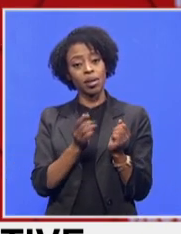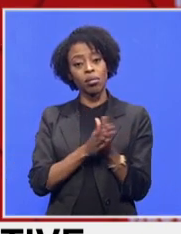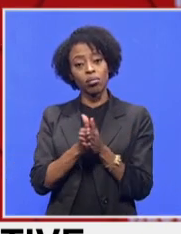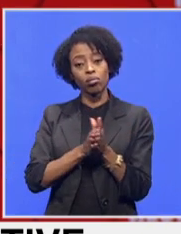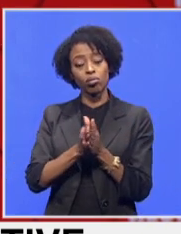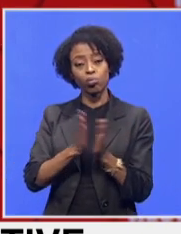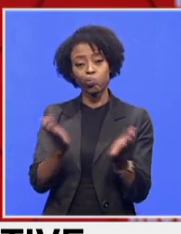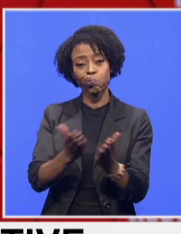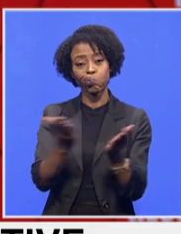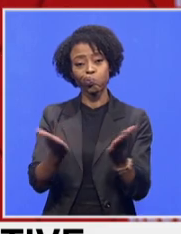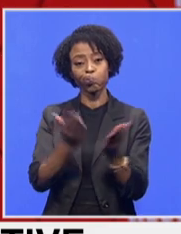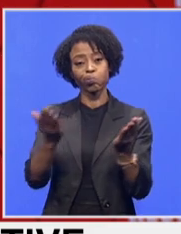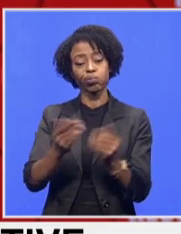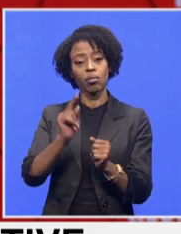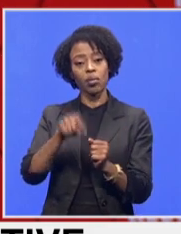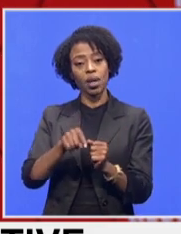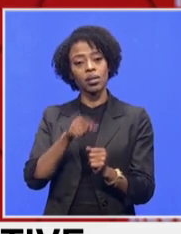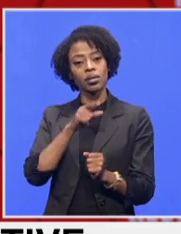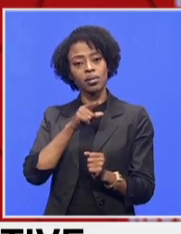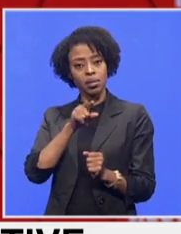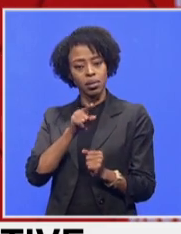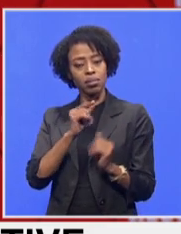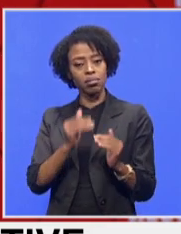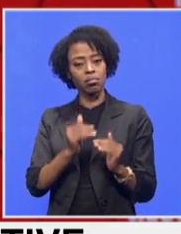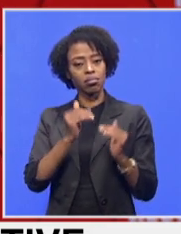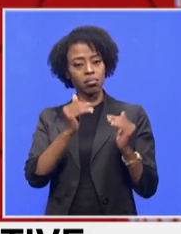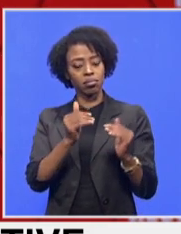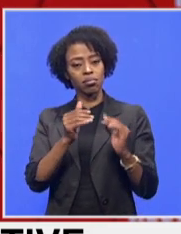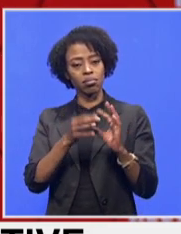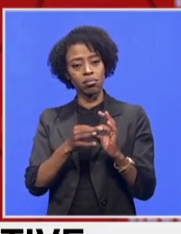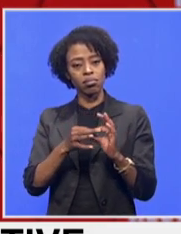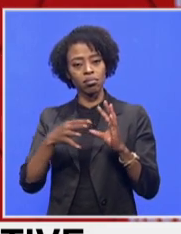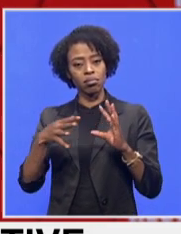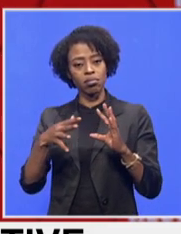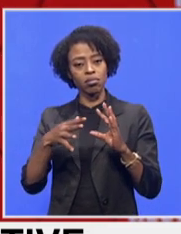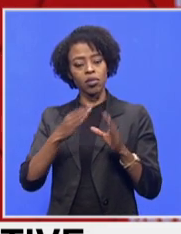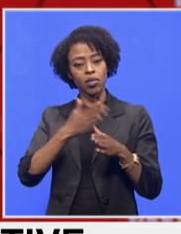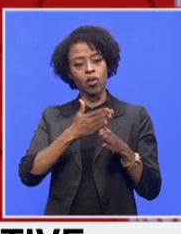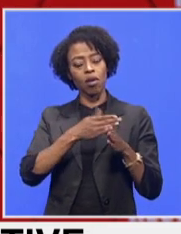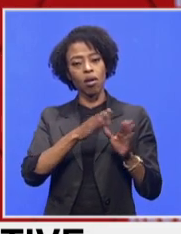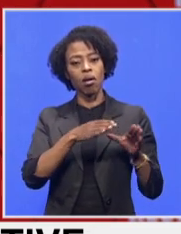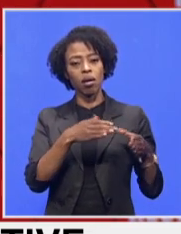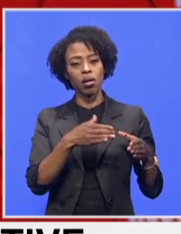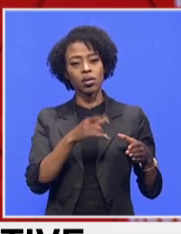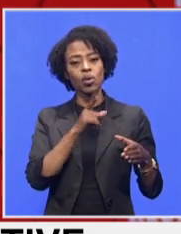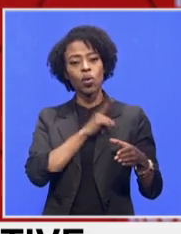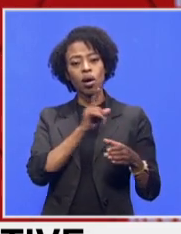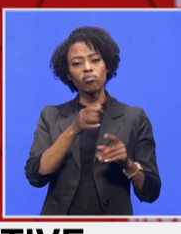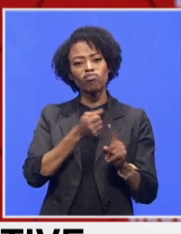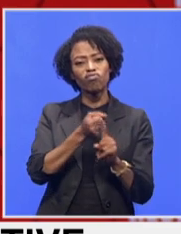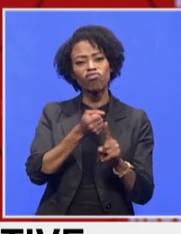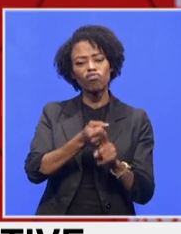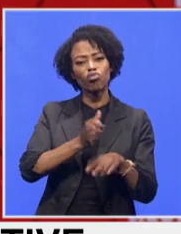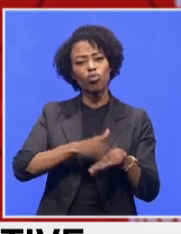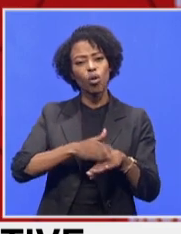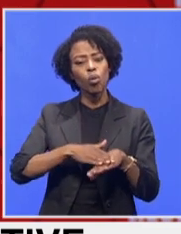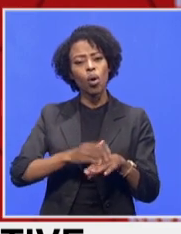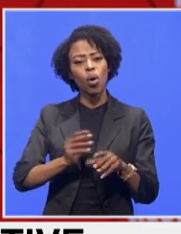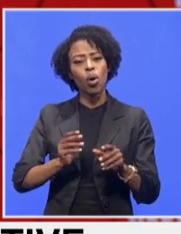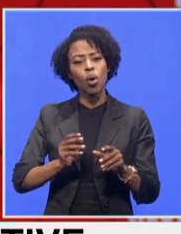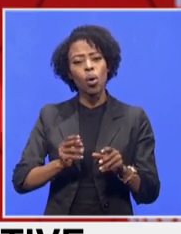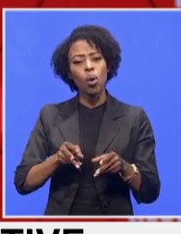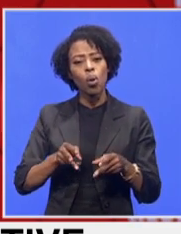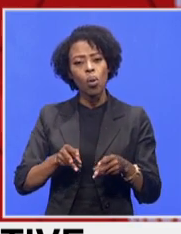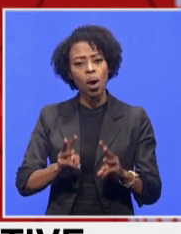mobilized as the advanced detachment of the working class to mobilize effectively for